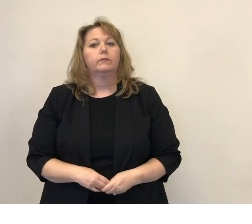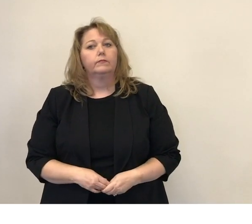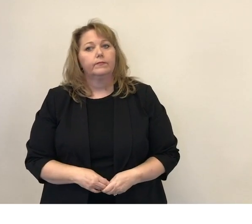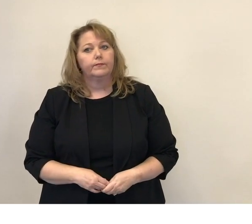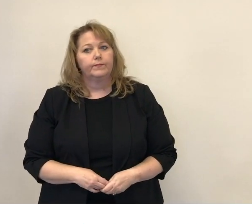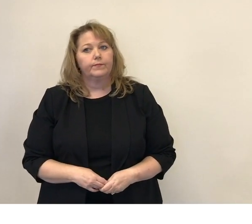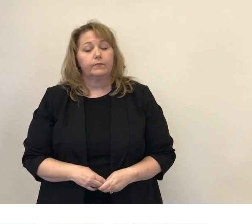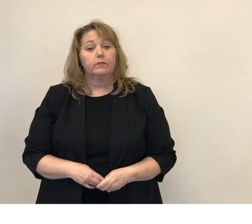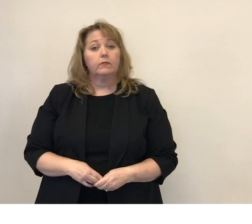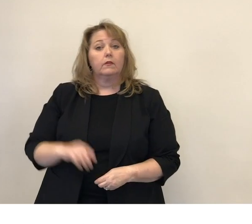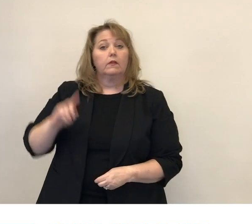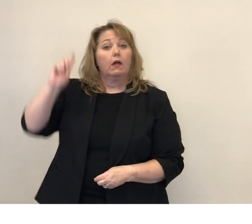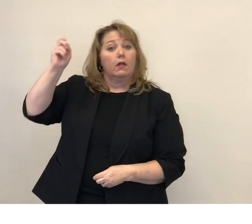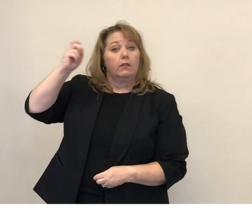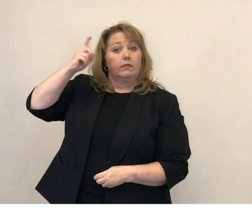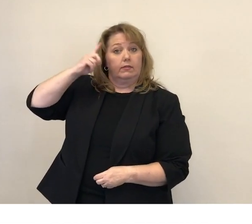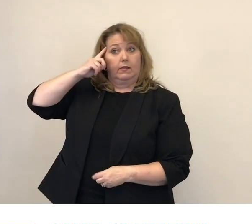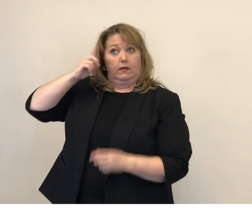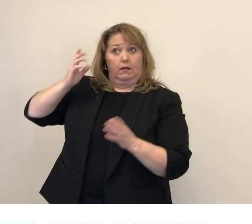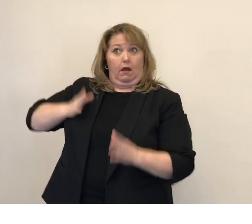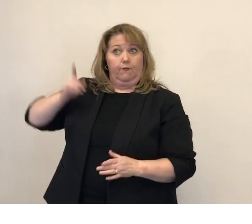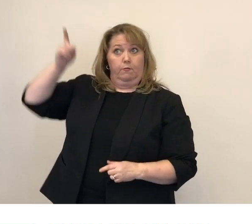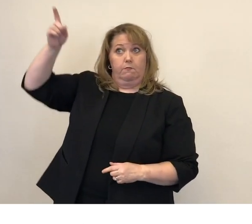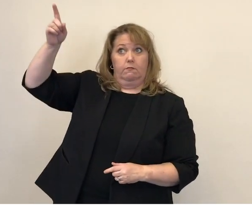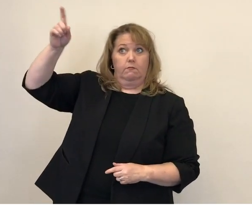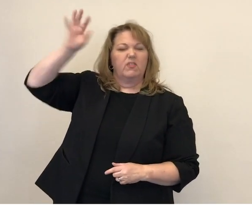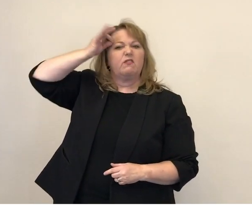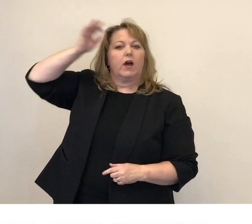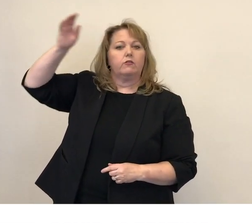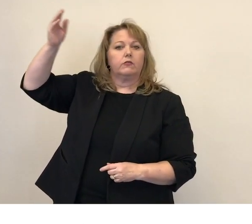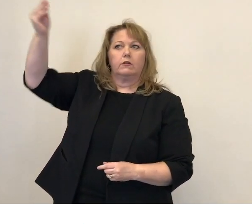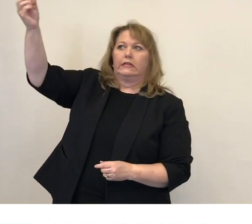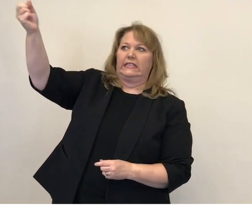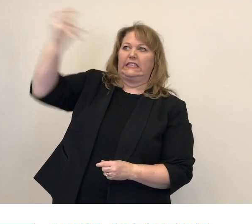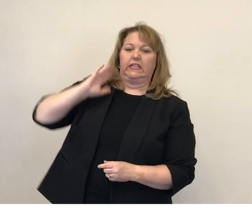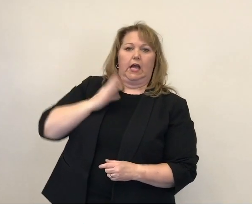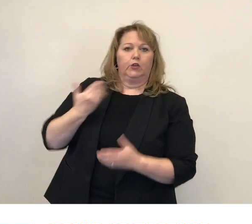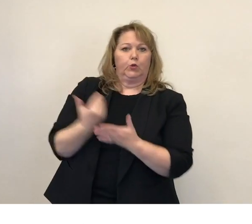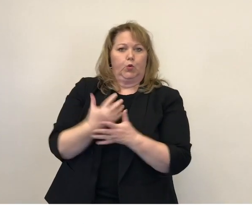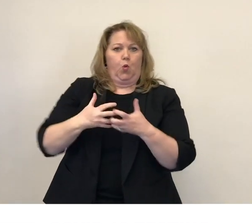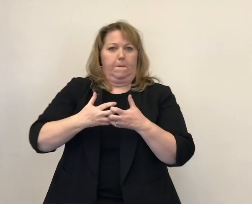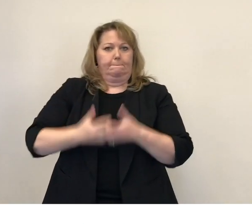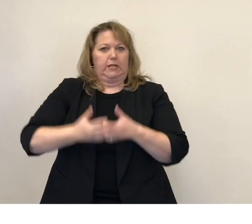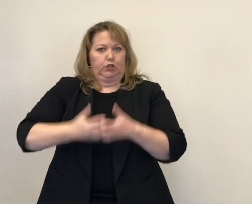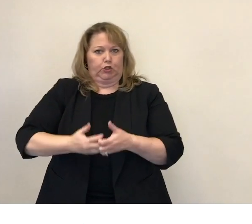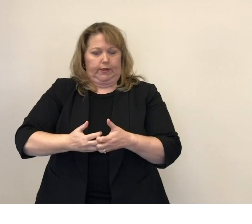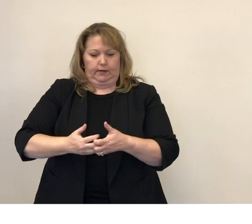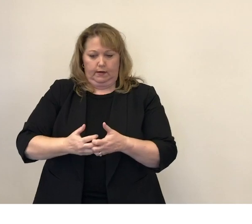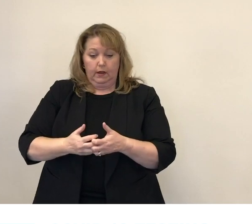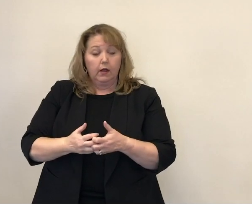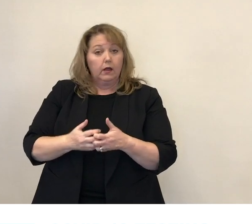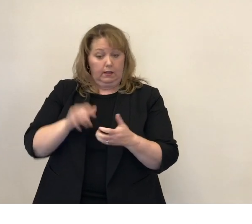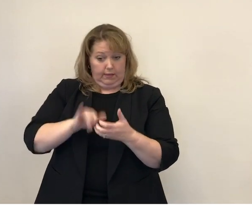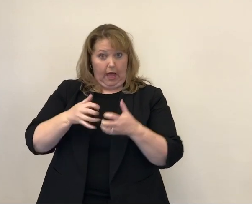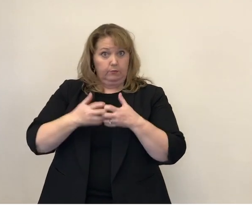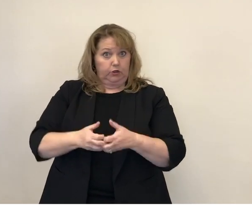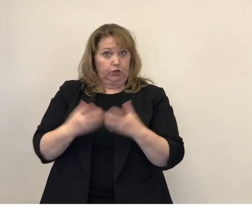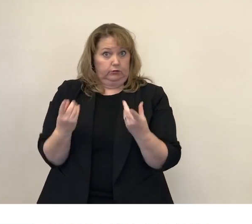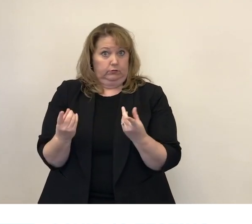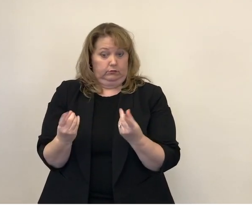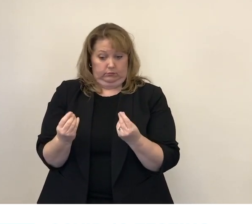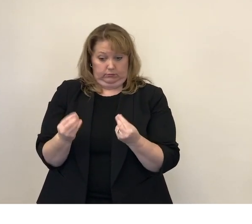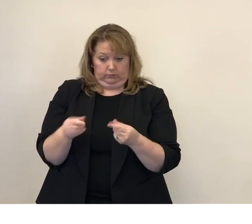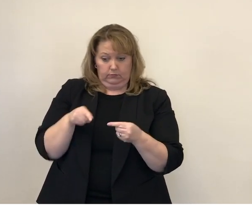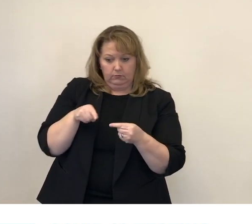us the rapid test called the Abbott testing machines to governors across the nation, I immediately made my decision to send